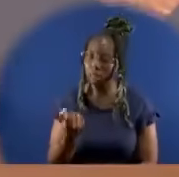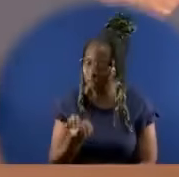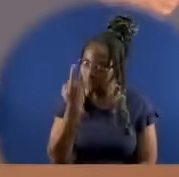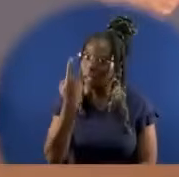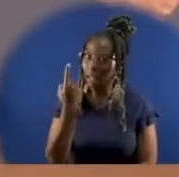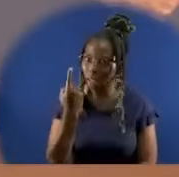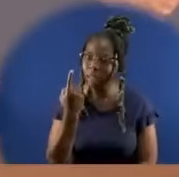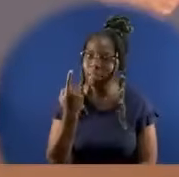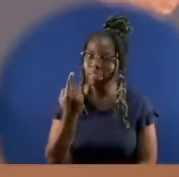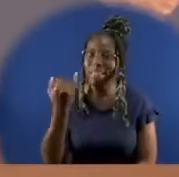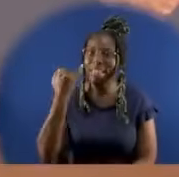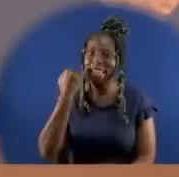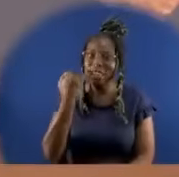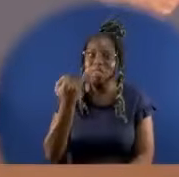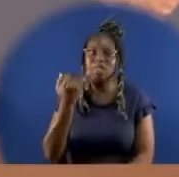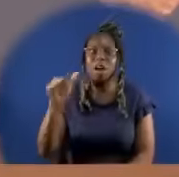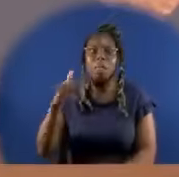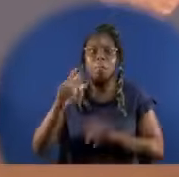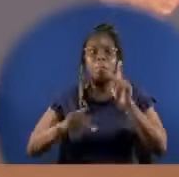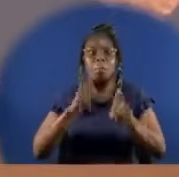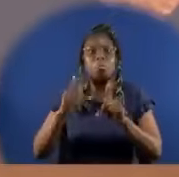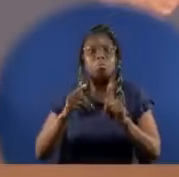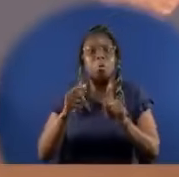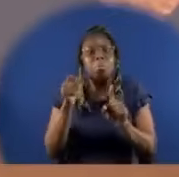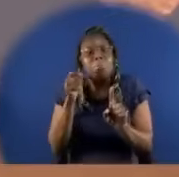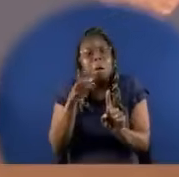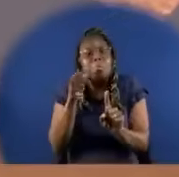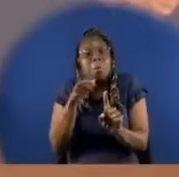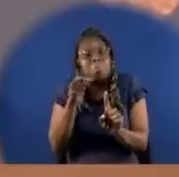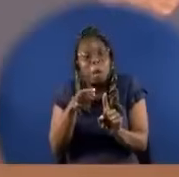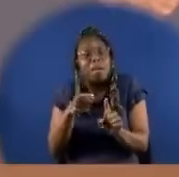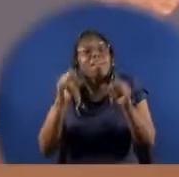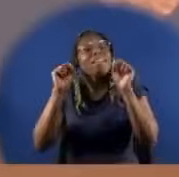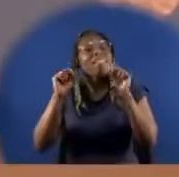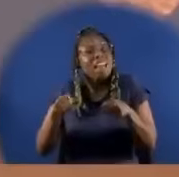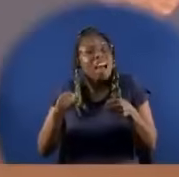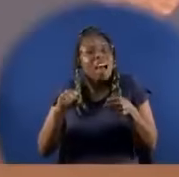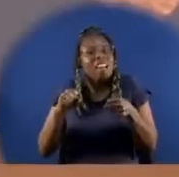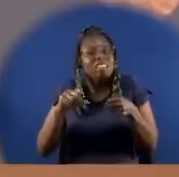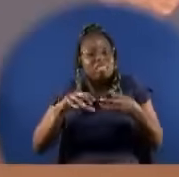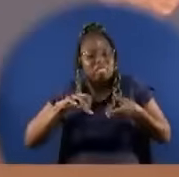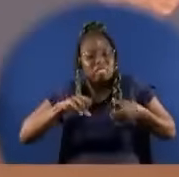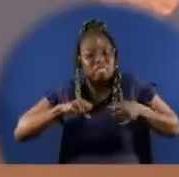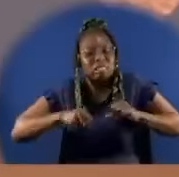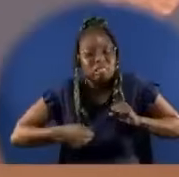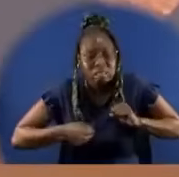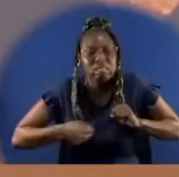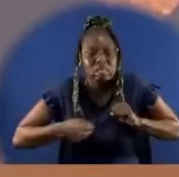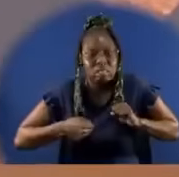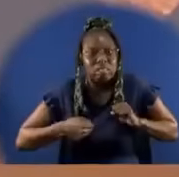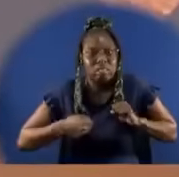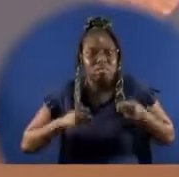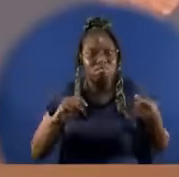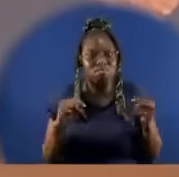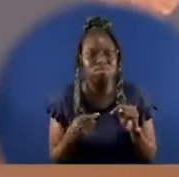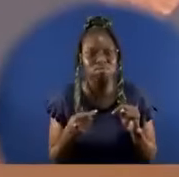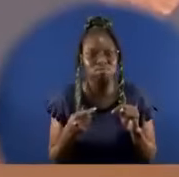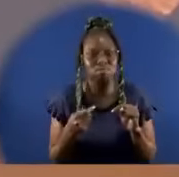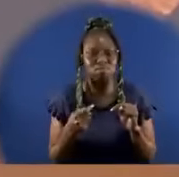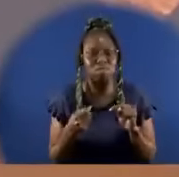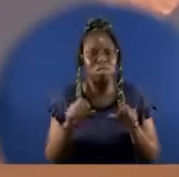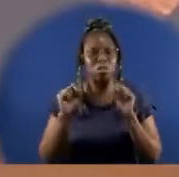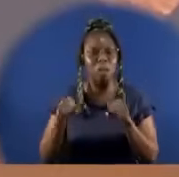you never see the scar. Words can hurt you in ways that will walk with you, go through life with